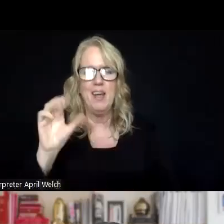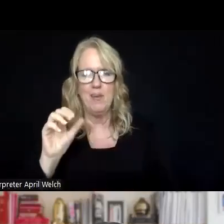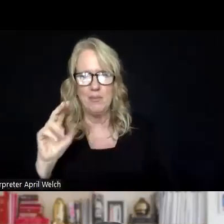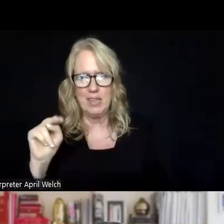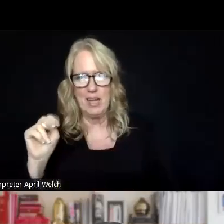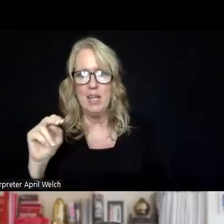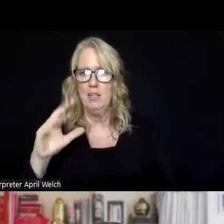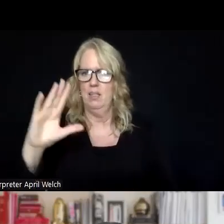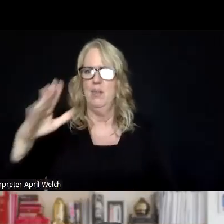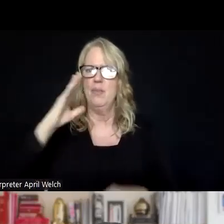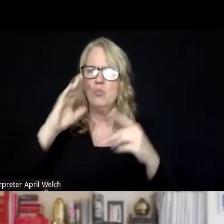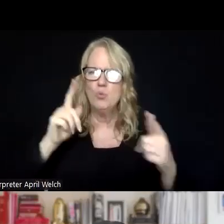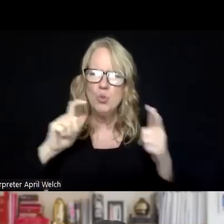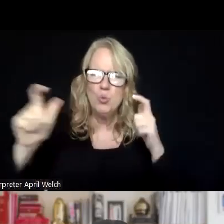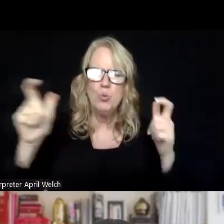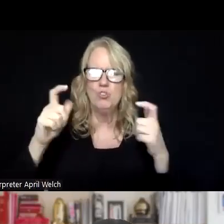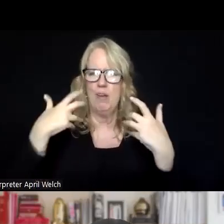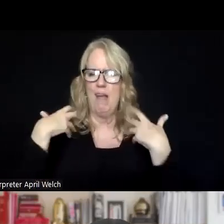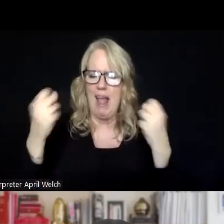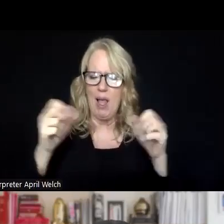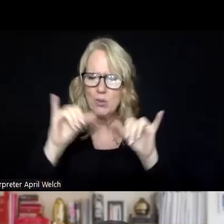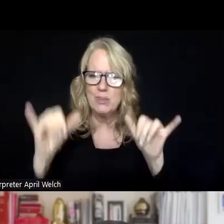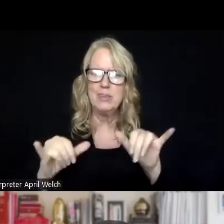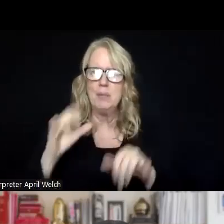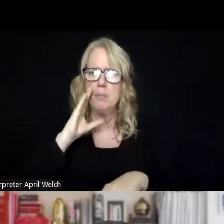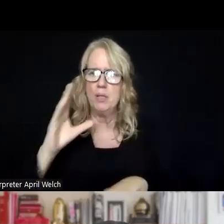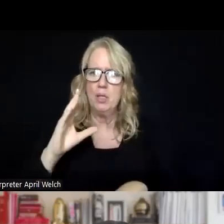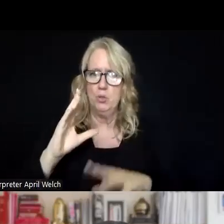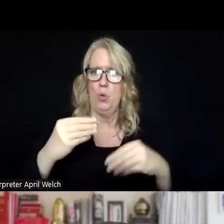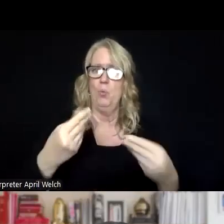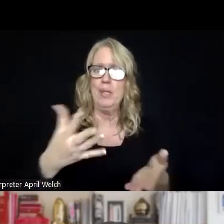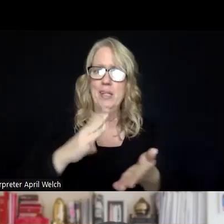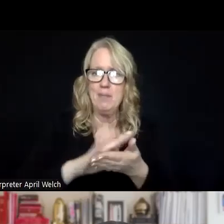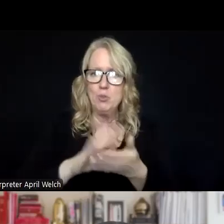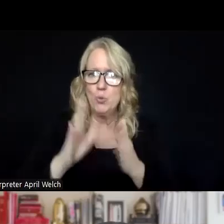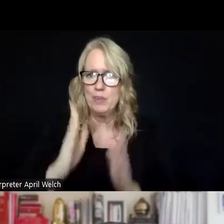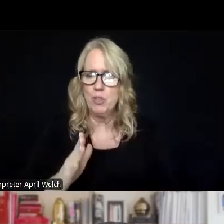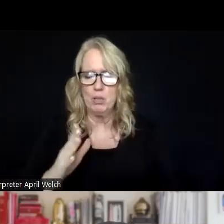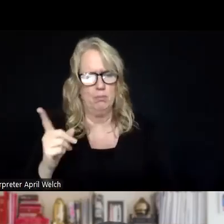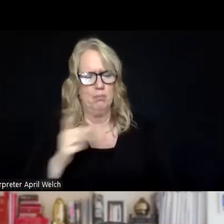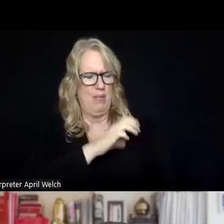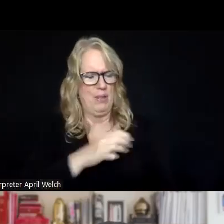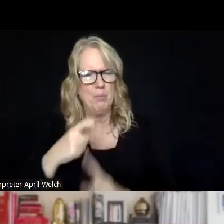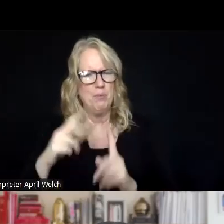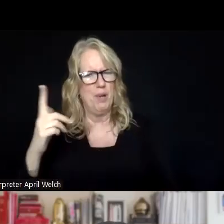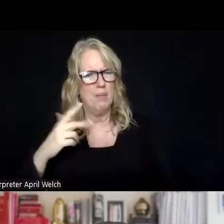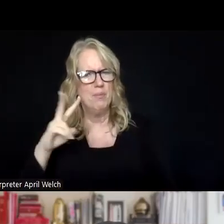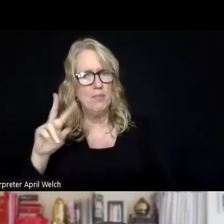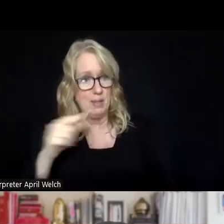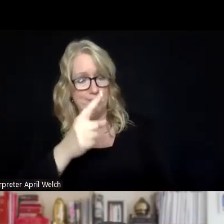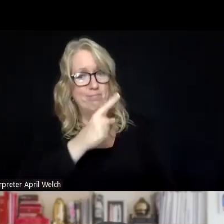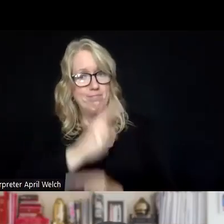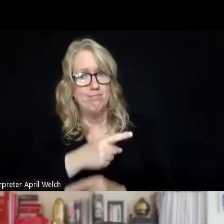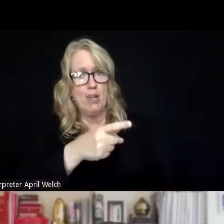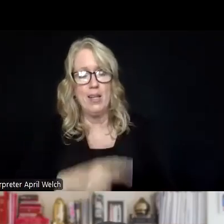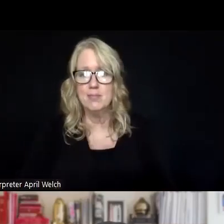this huge health system said, you know, we gave it to the janitors. And this clinician from the VA said, exactly right. I'll